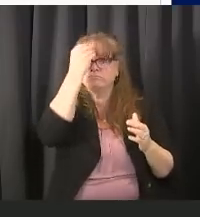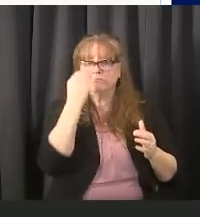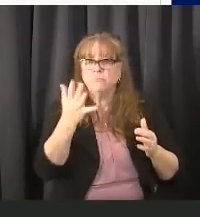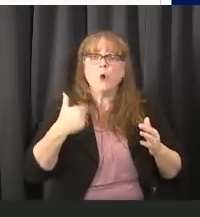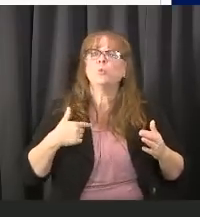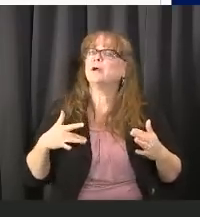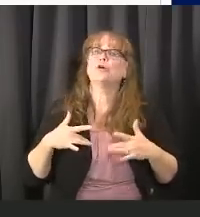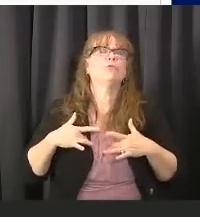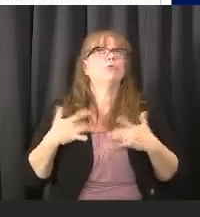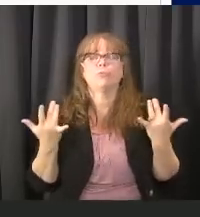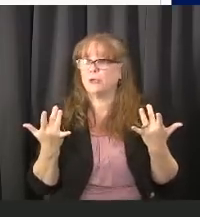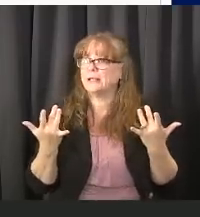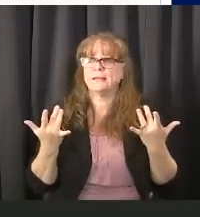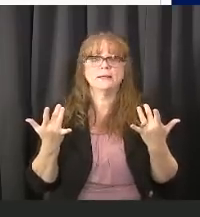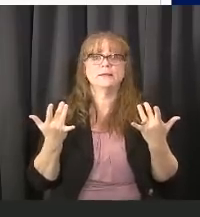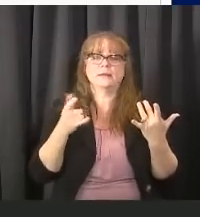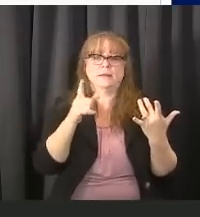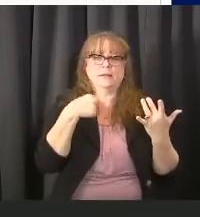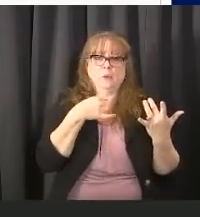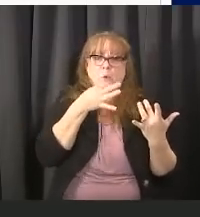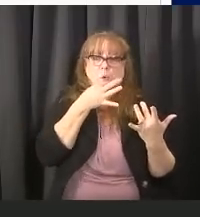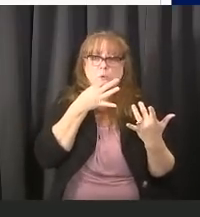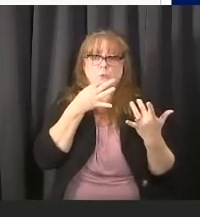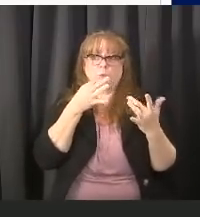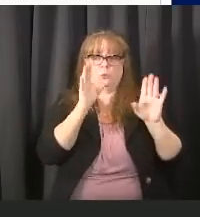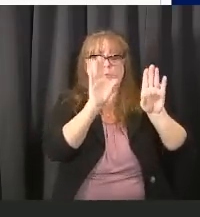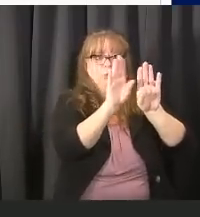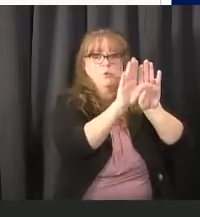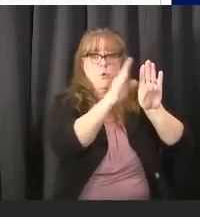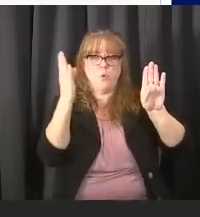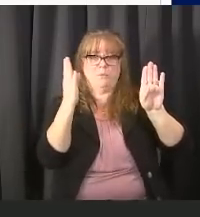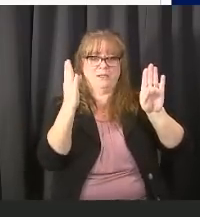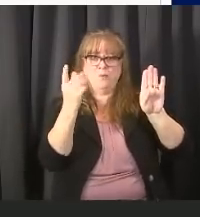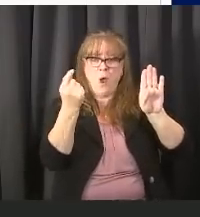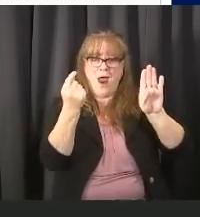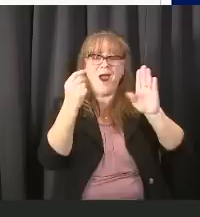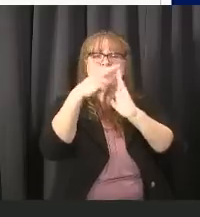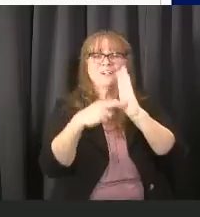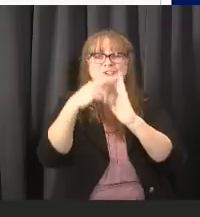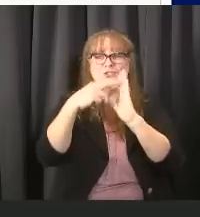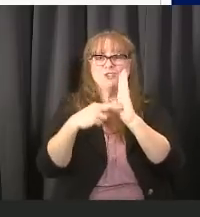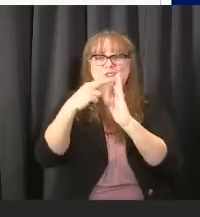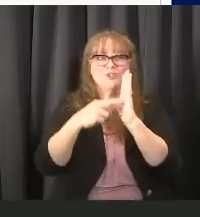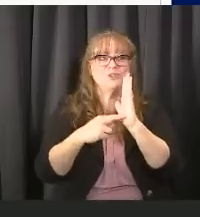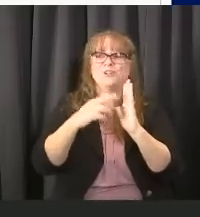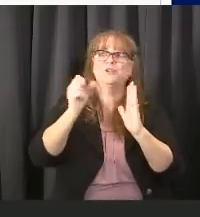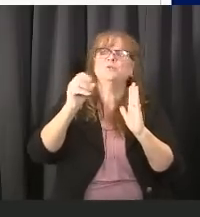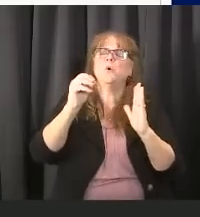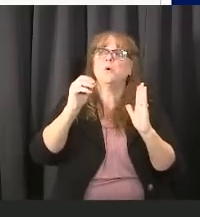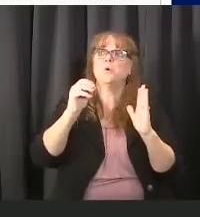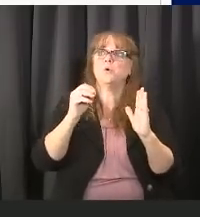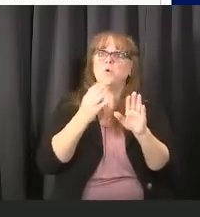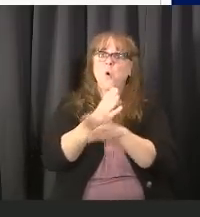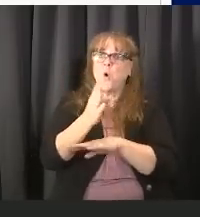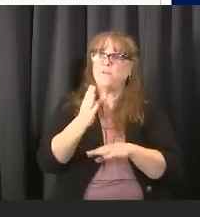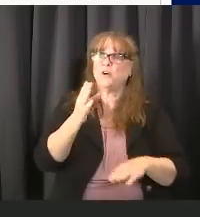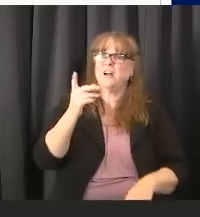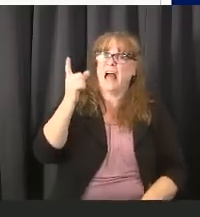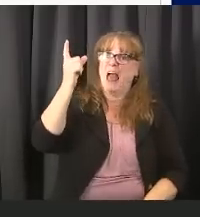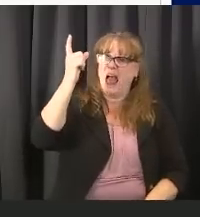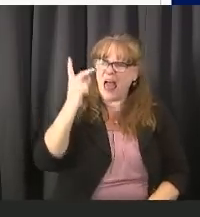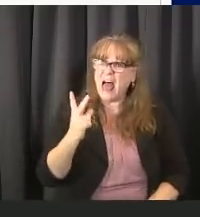too. But to put things in perspective, it sounds like more than about half of the people age 70 and up are already in your system in the state, and